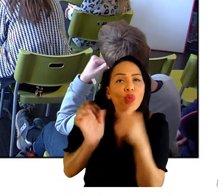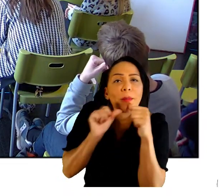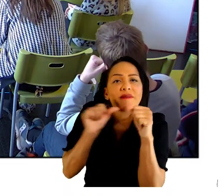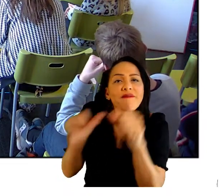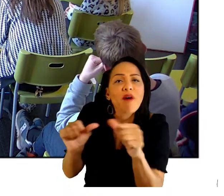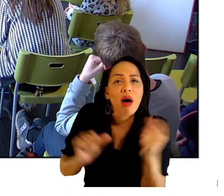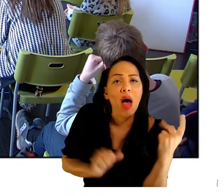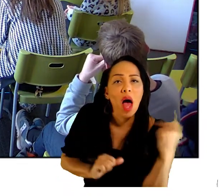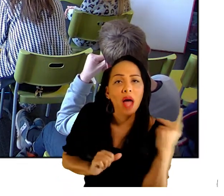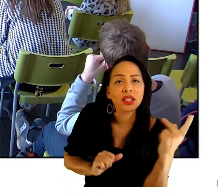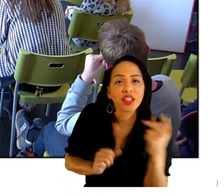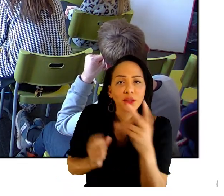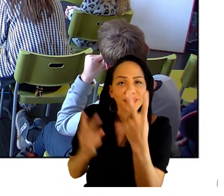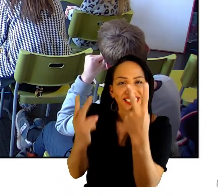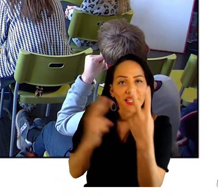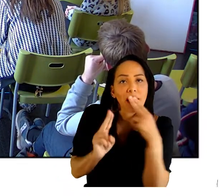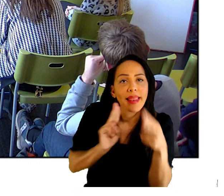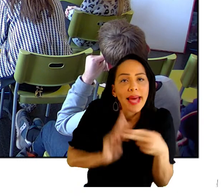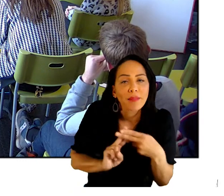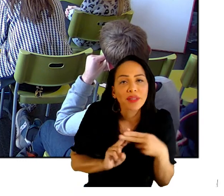but we are neither.